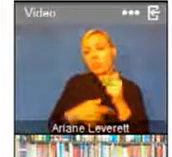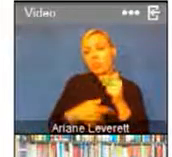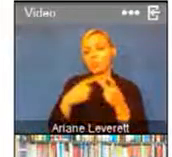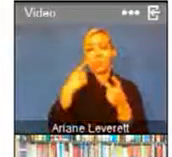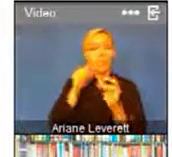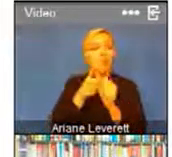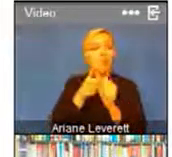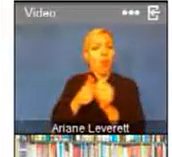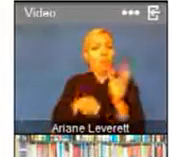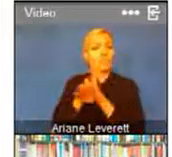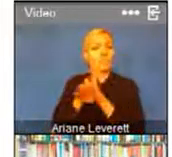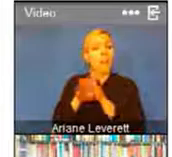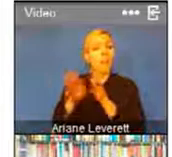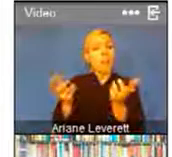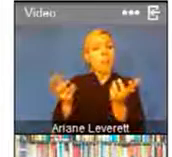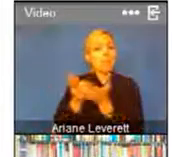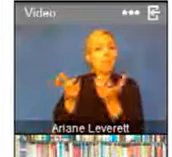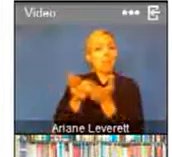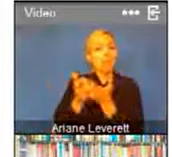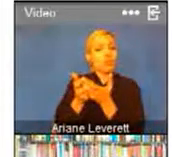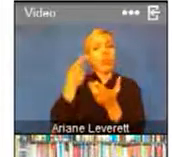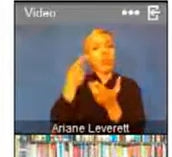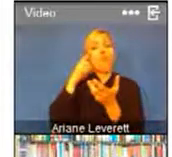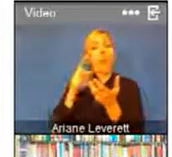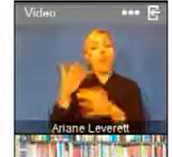are even going backwards.